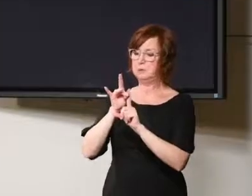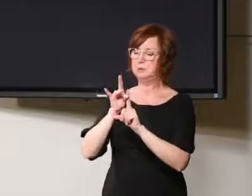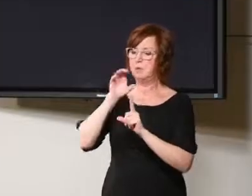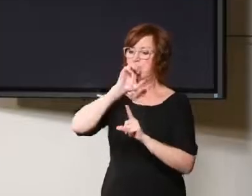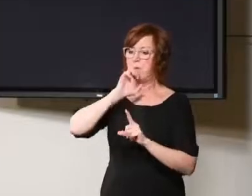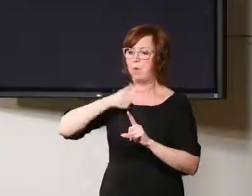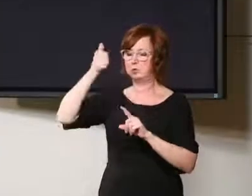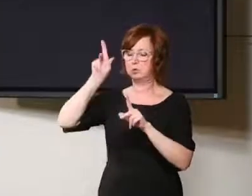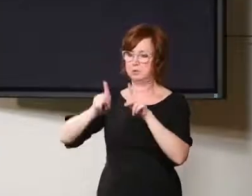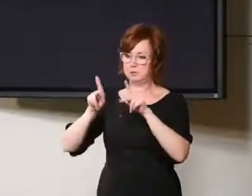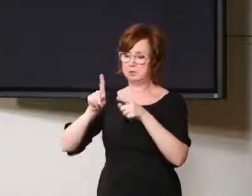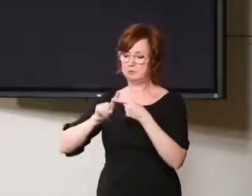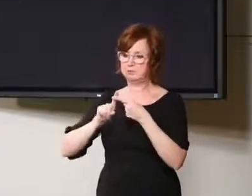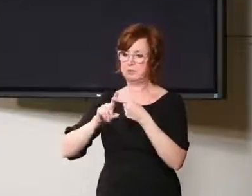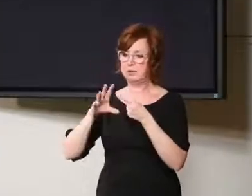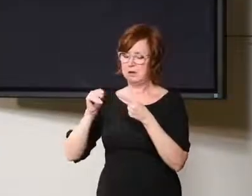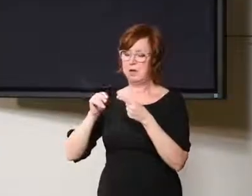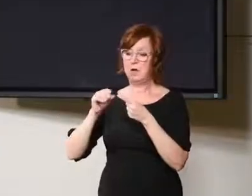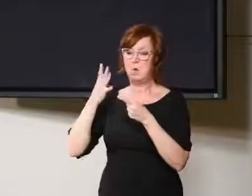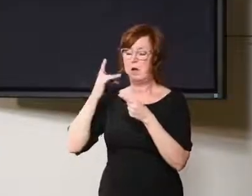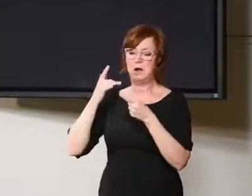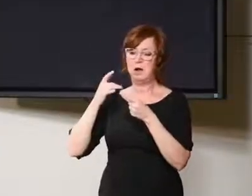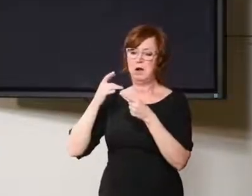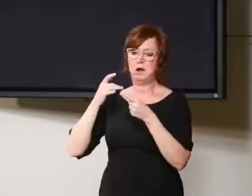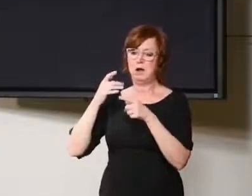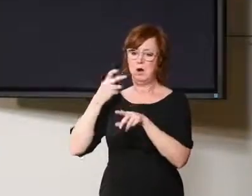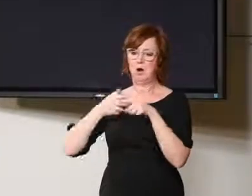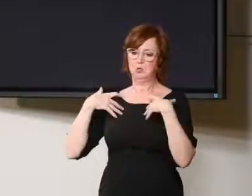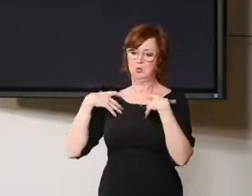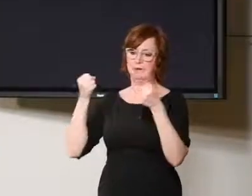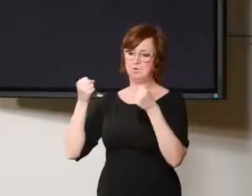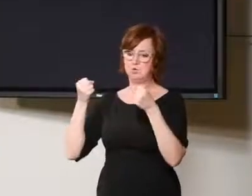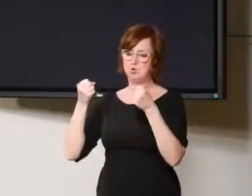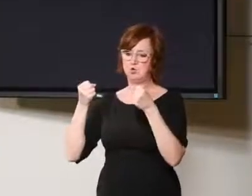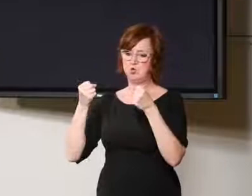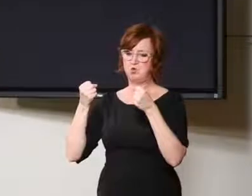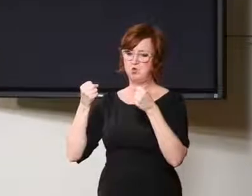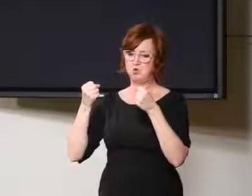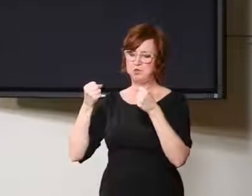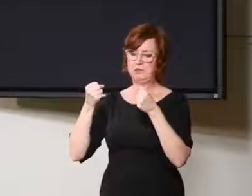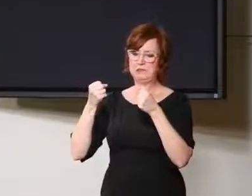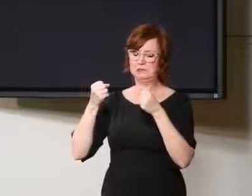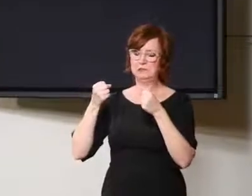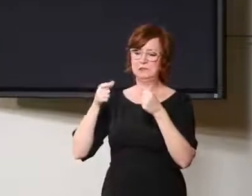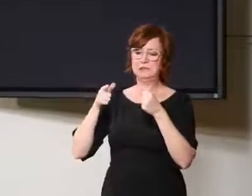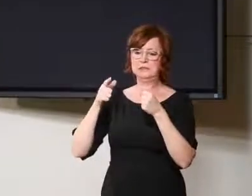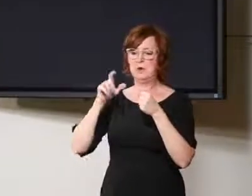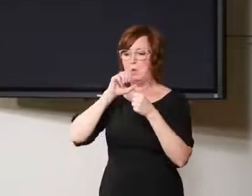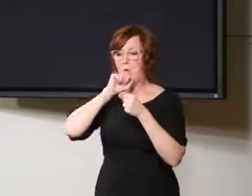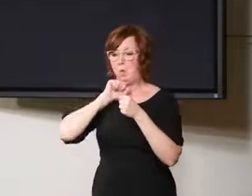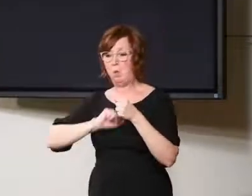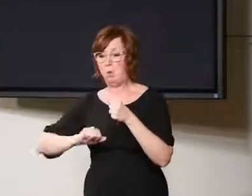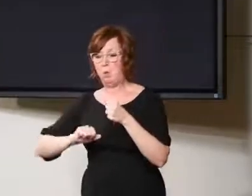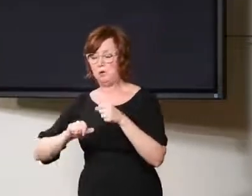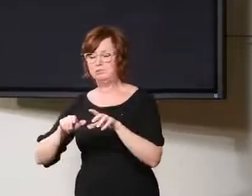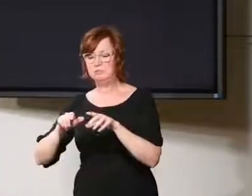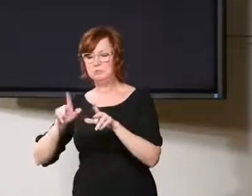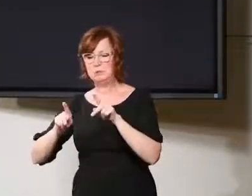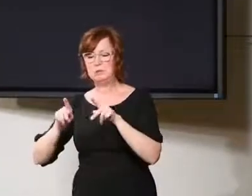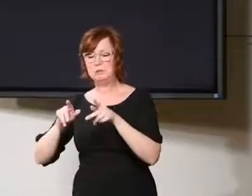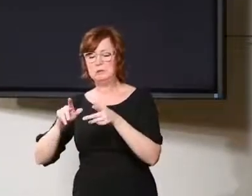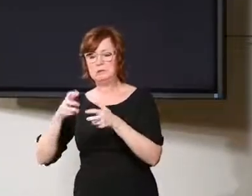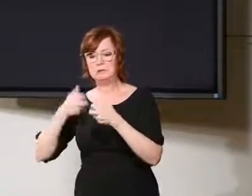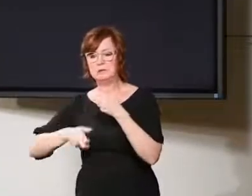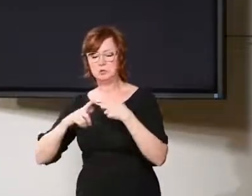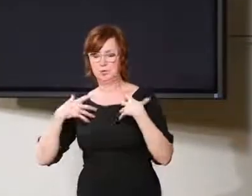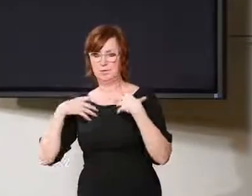contracting COVID-19. For those, and this addresses maybe Guy's question at the beginning as well, but we moved quite